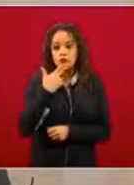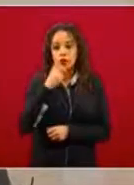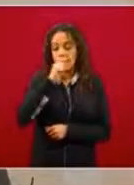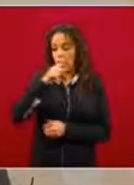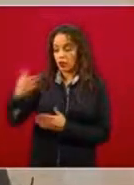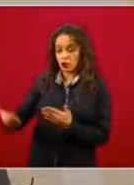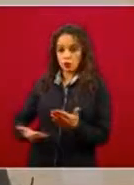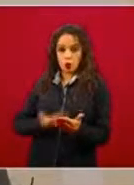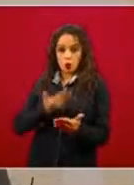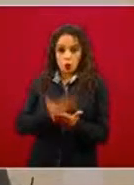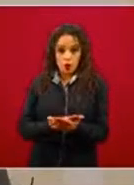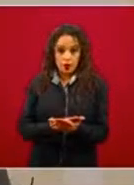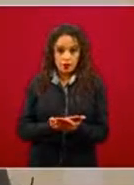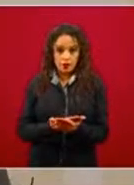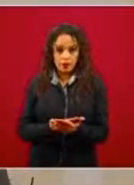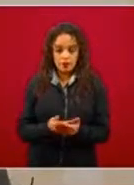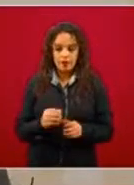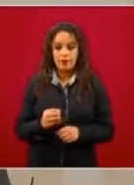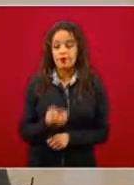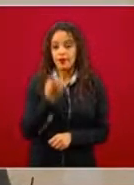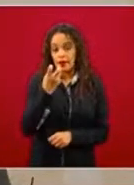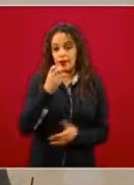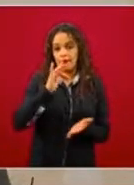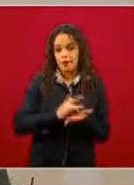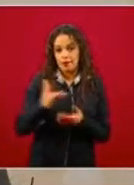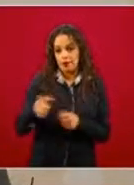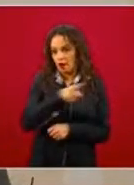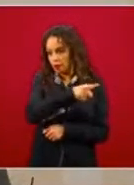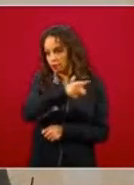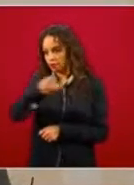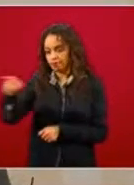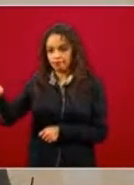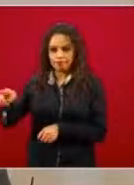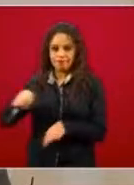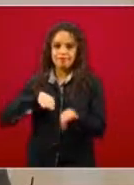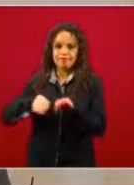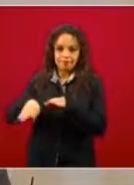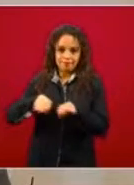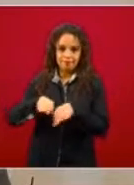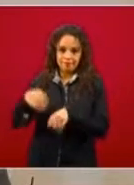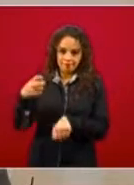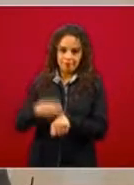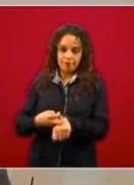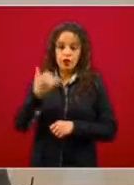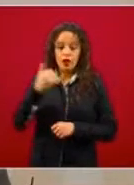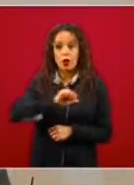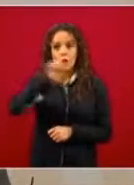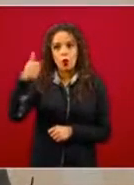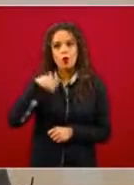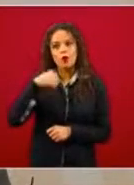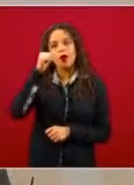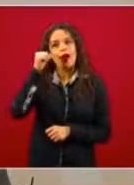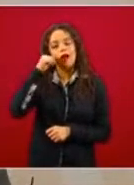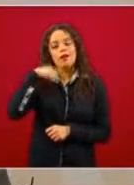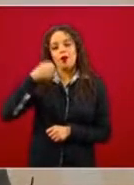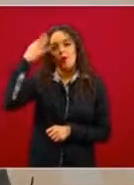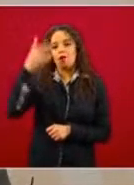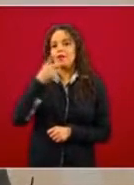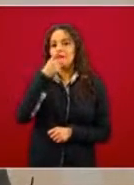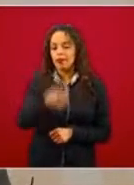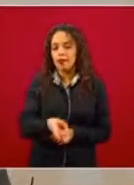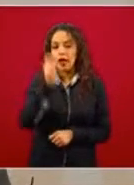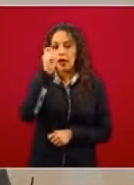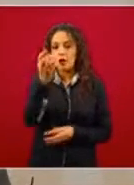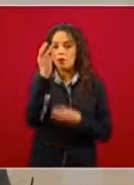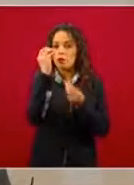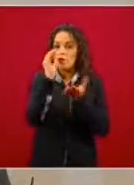program for this stoplight based on the very highly sophisticated question that we demanded from them was because of them.